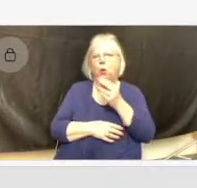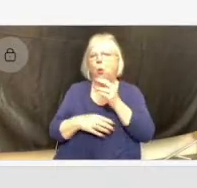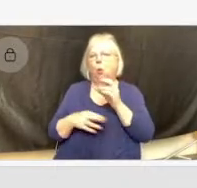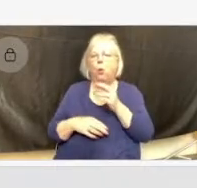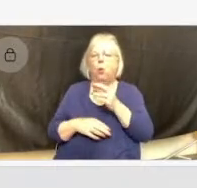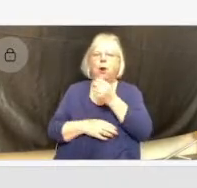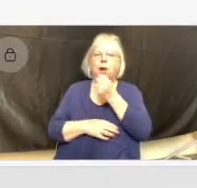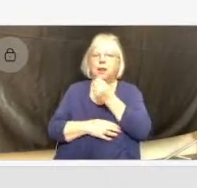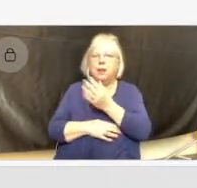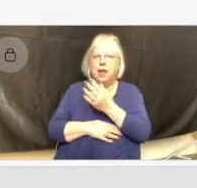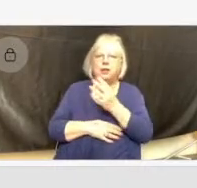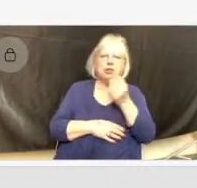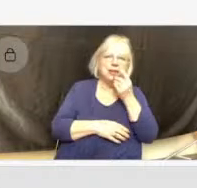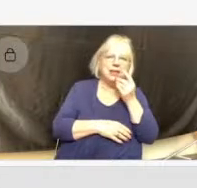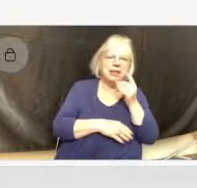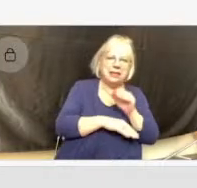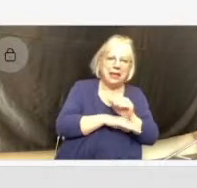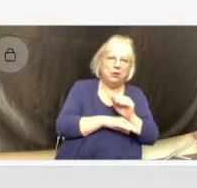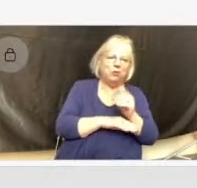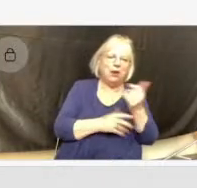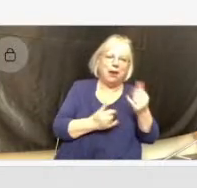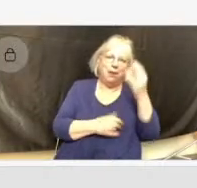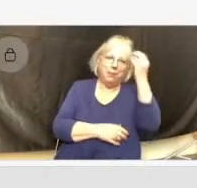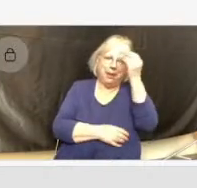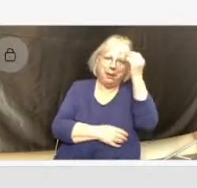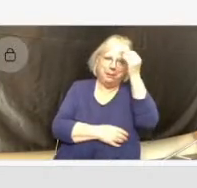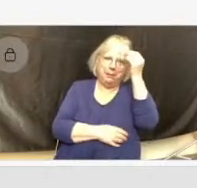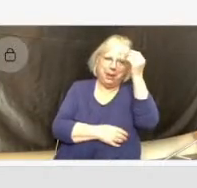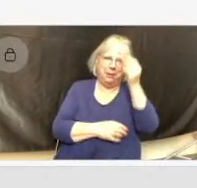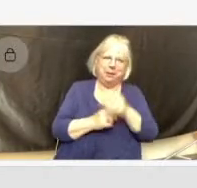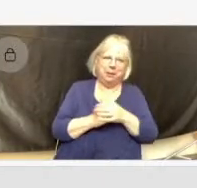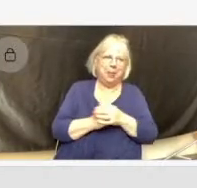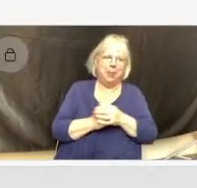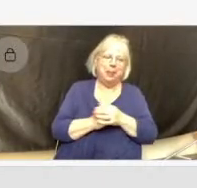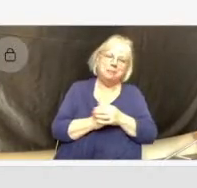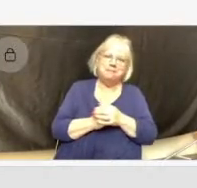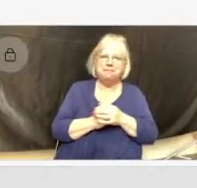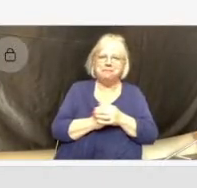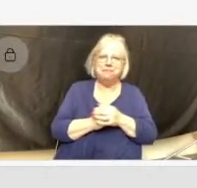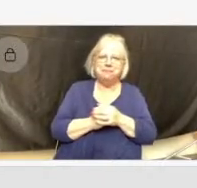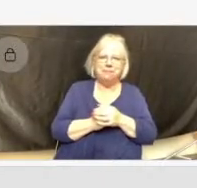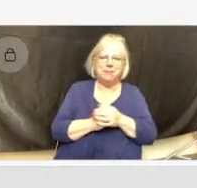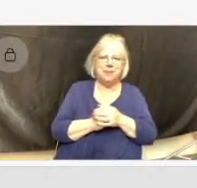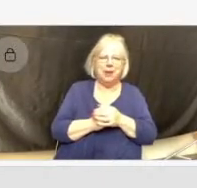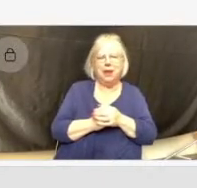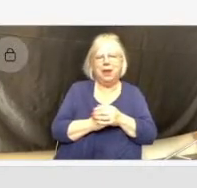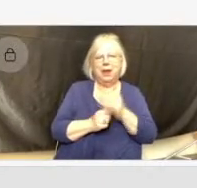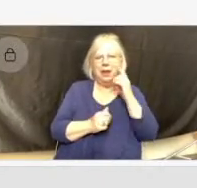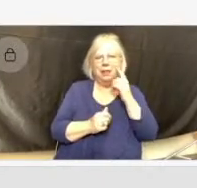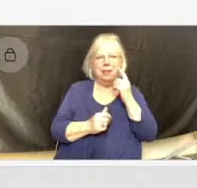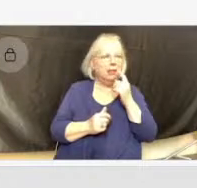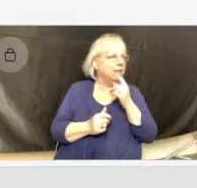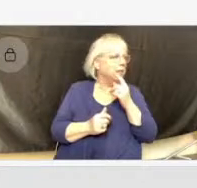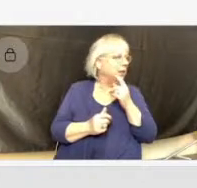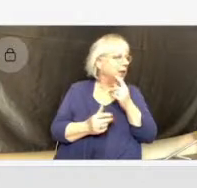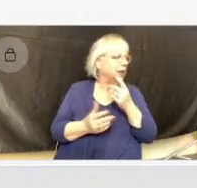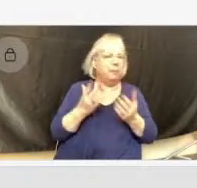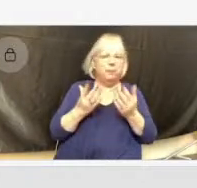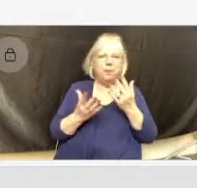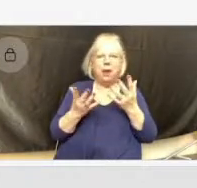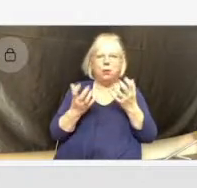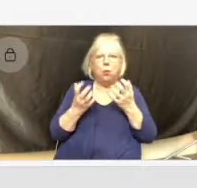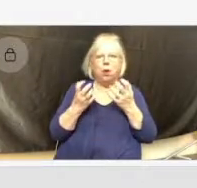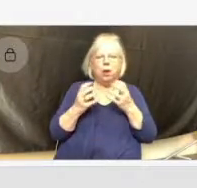I really thinking about it right now. Okay. Maybe I think I might want to open from 6 to